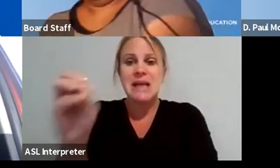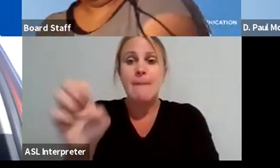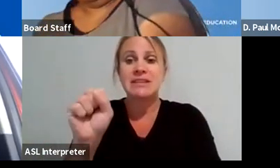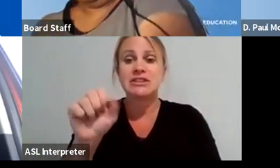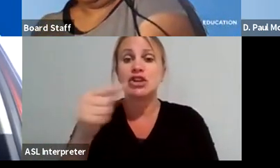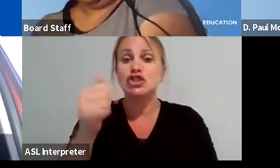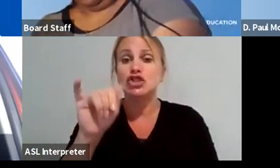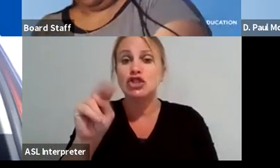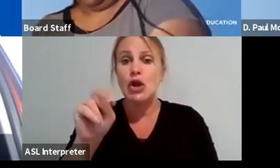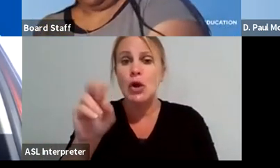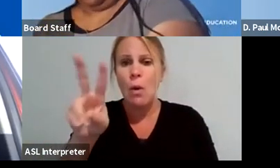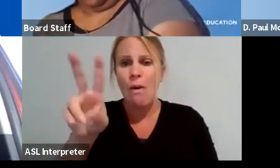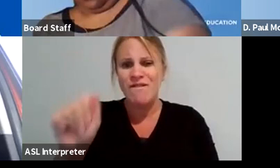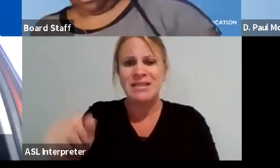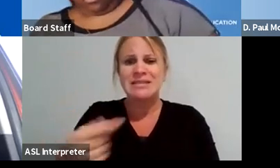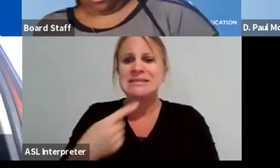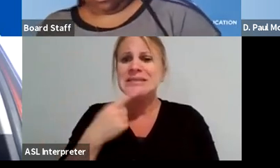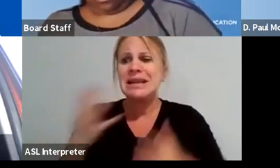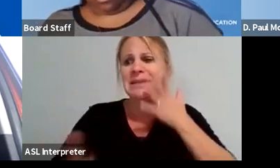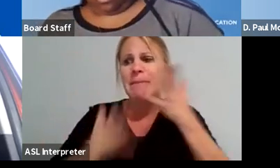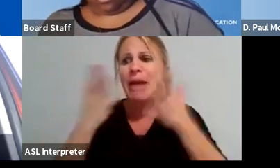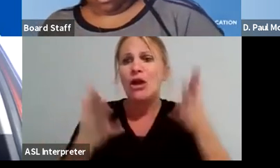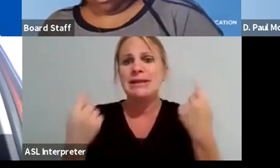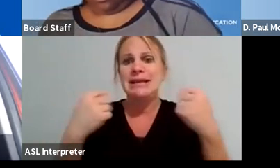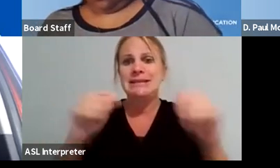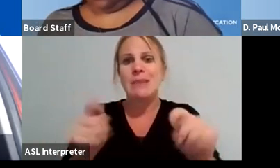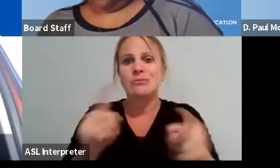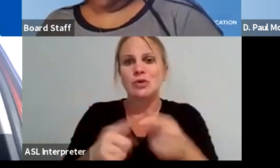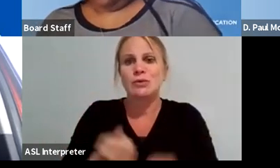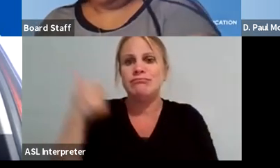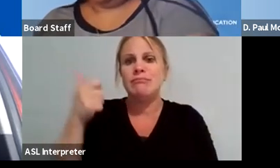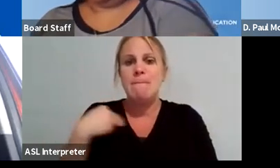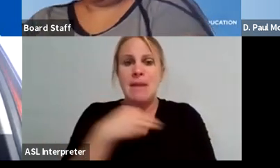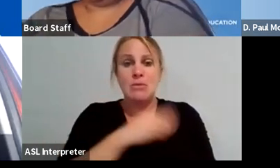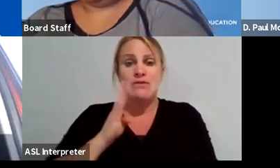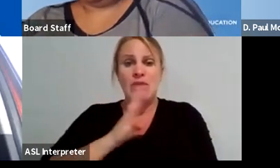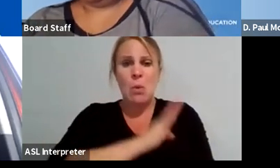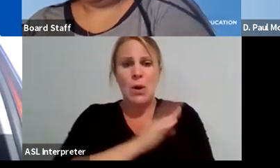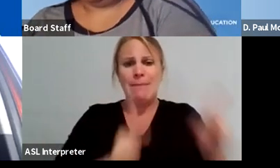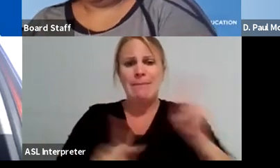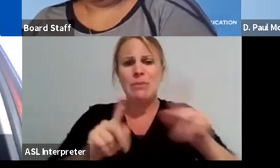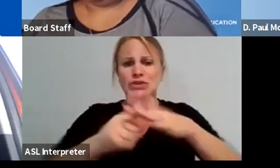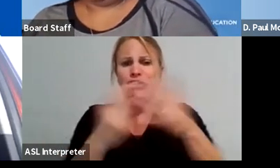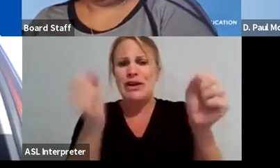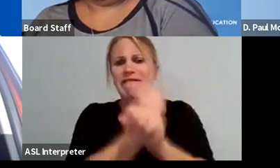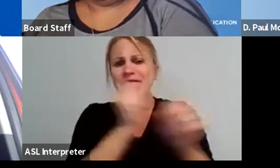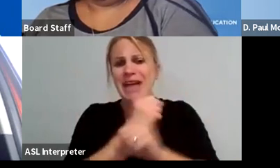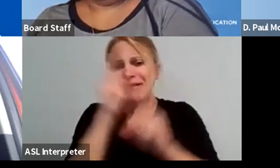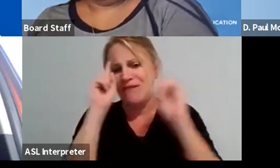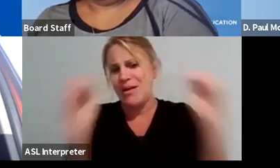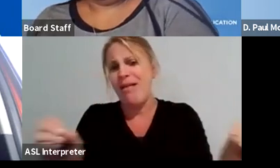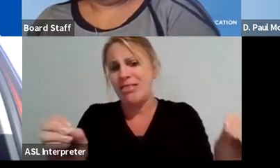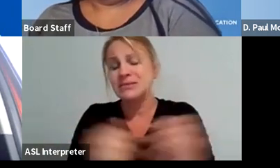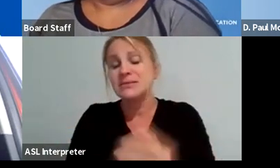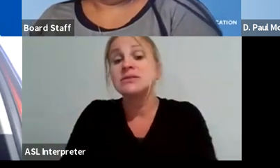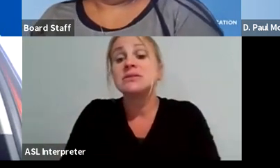embarrassing attempt to remove elected members and take control of the board, saying those responsible were starting a fight over nothing of consequence that merely served to